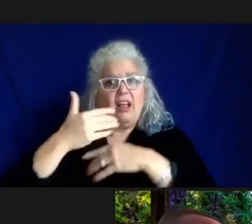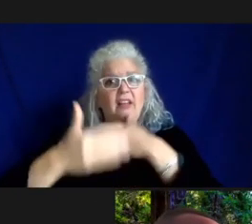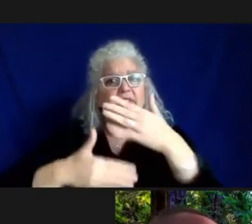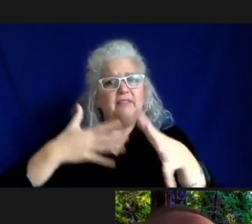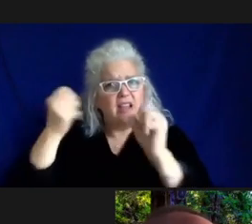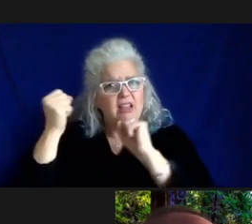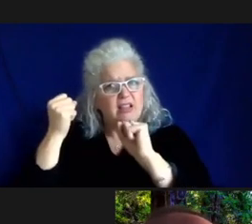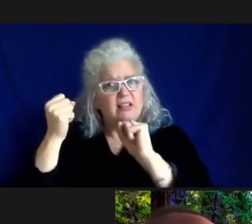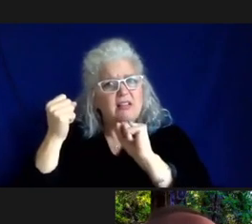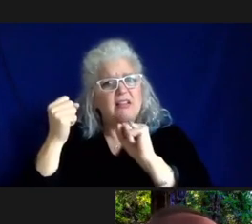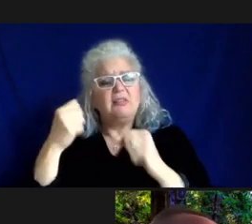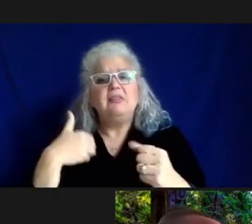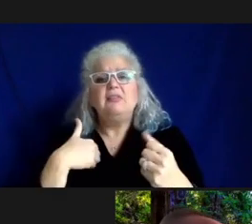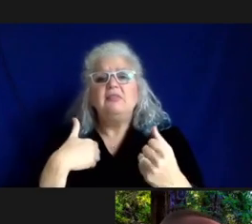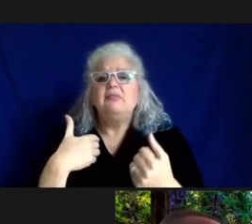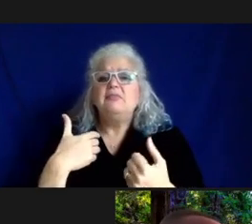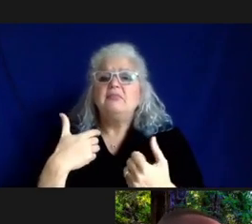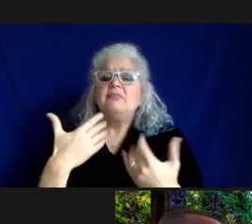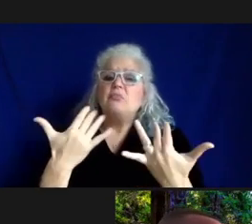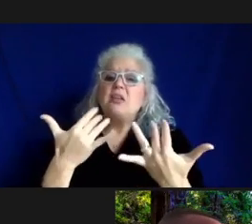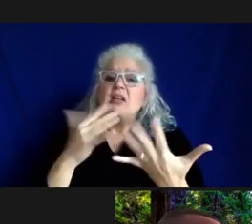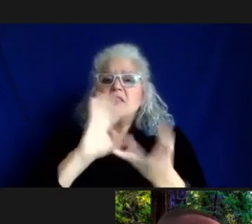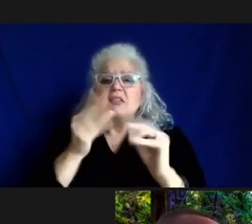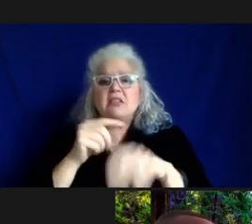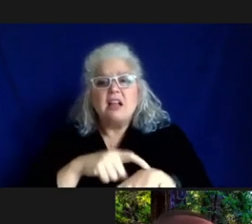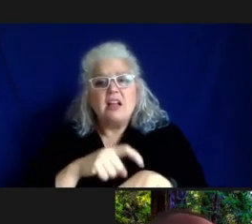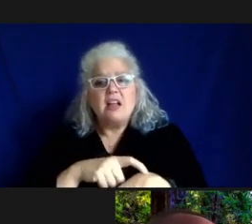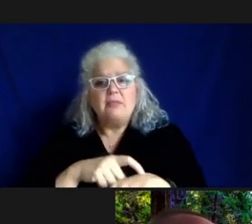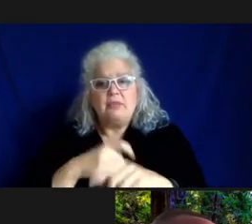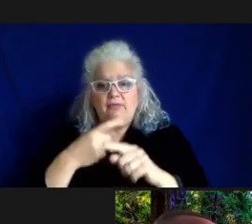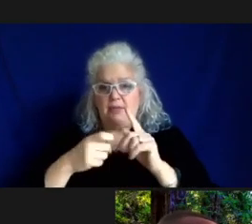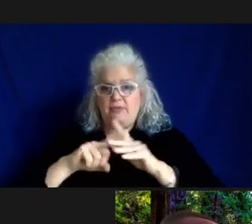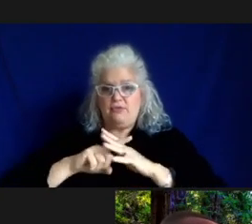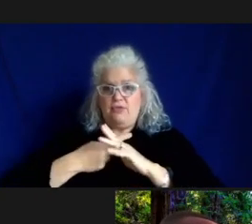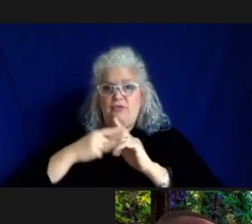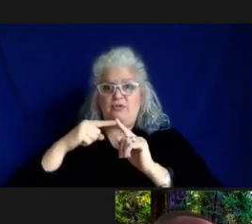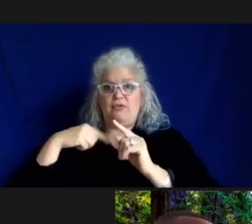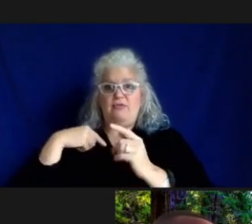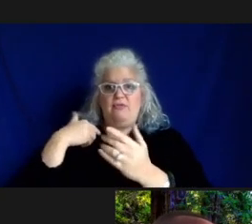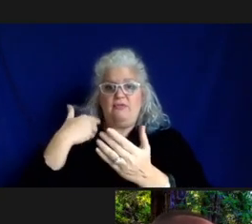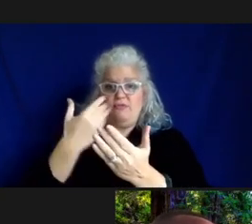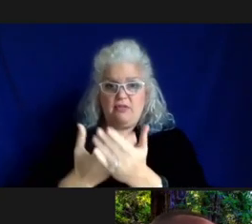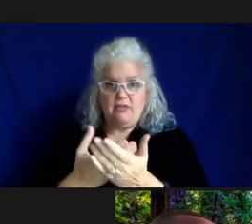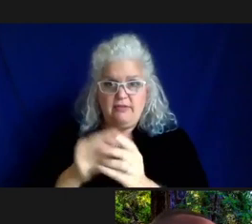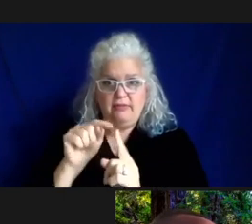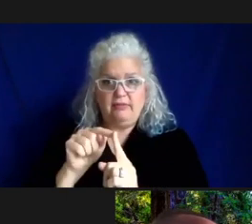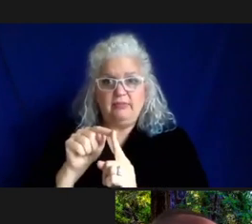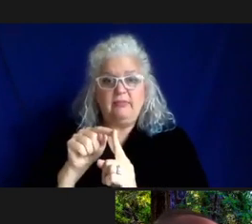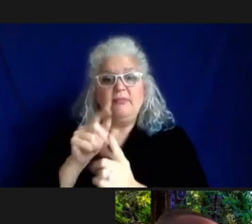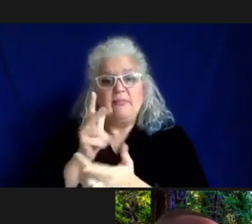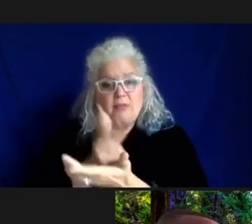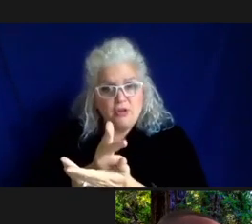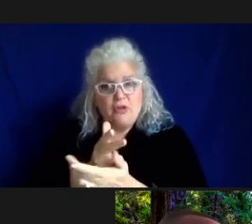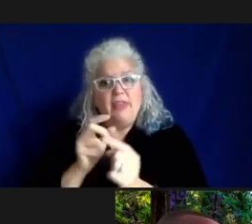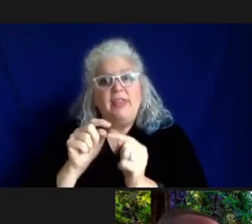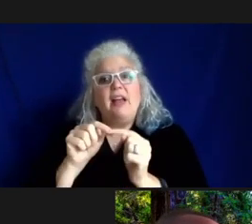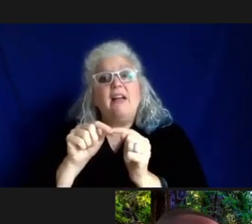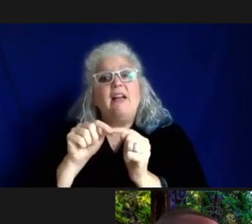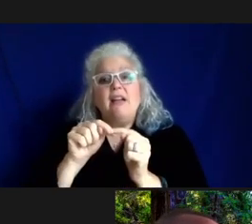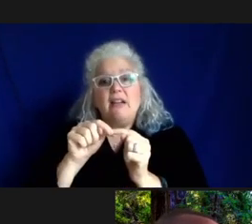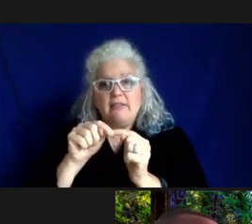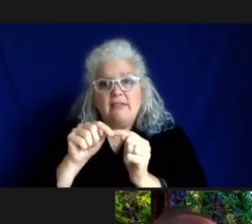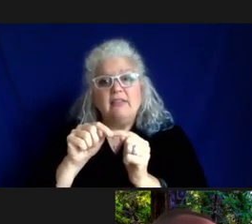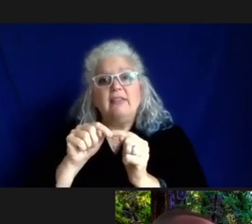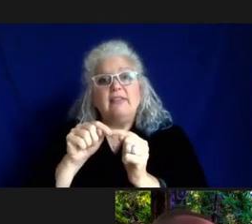from the beginning of the parking lot where the disabled parking spaces are to the inside building in seemed like